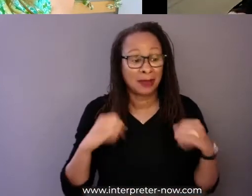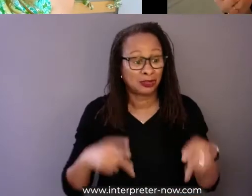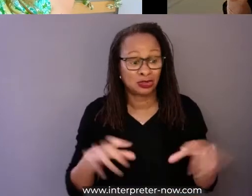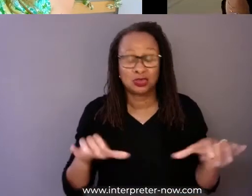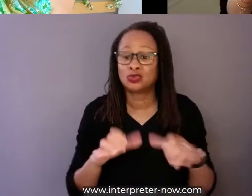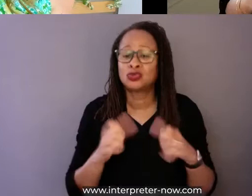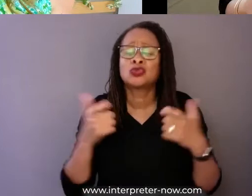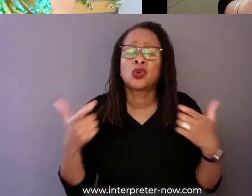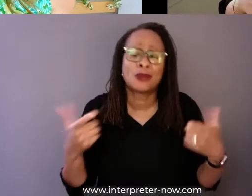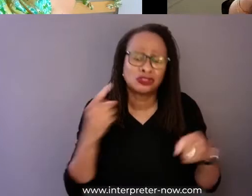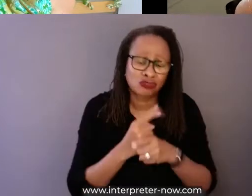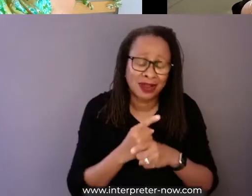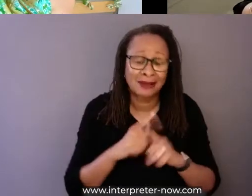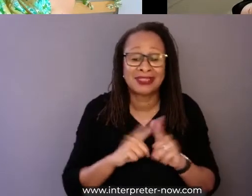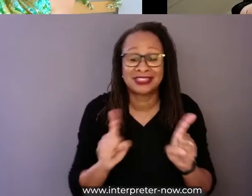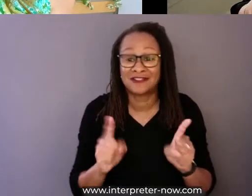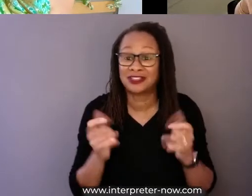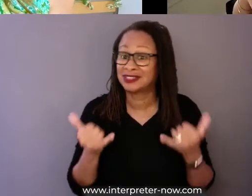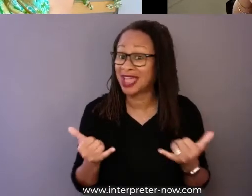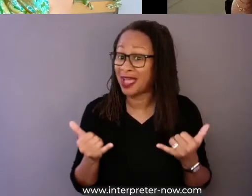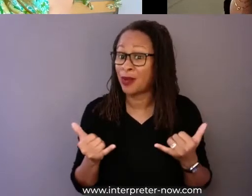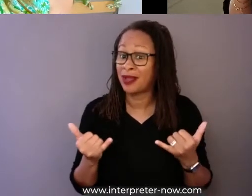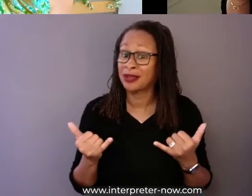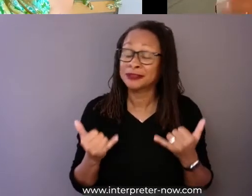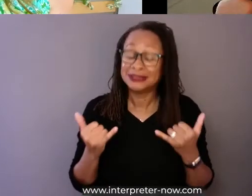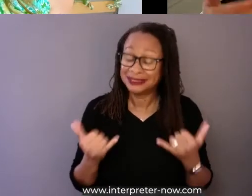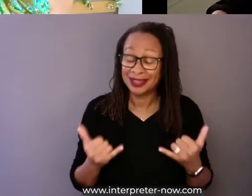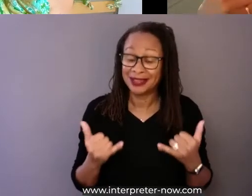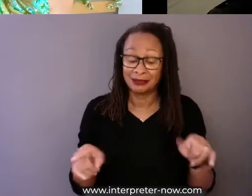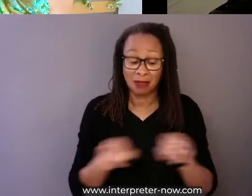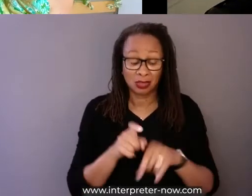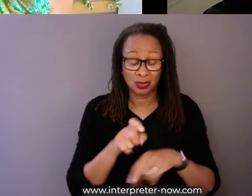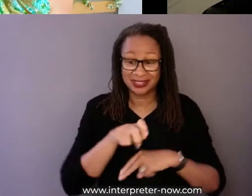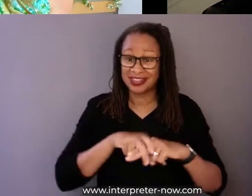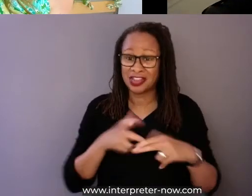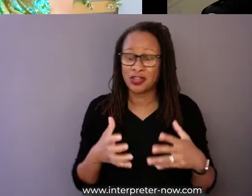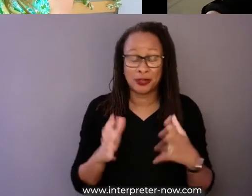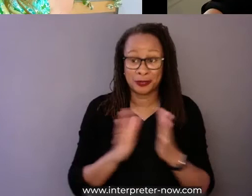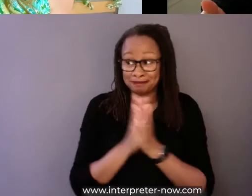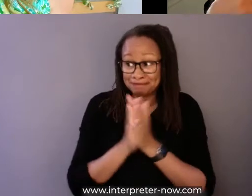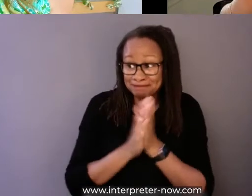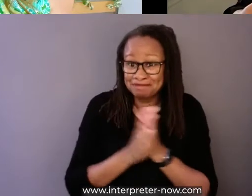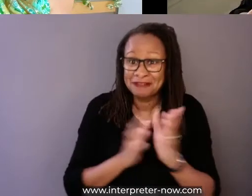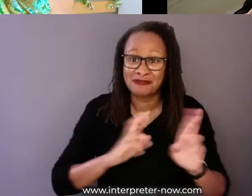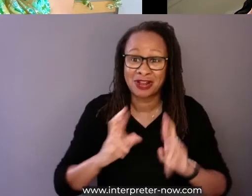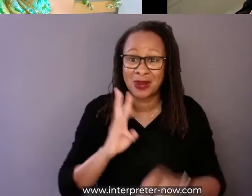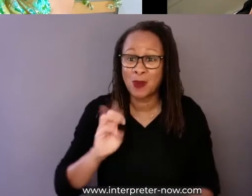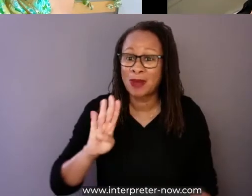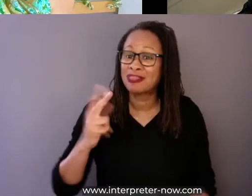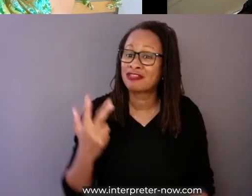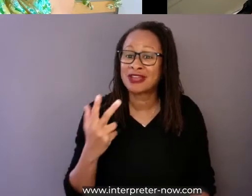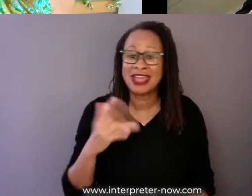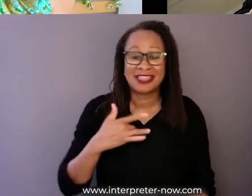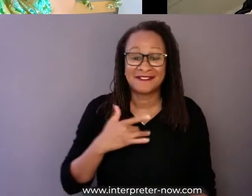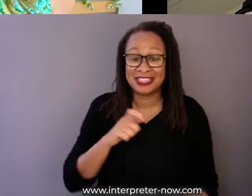right. But the difference is for today is that you know, as we are sitting here on the precipice of Web 3, if that feeling is exactly